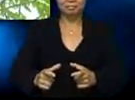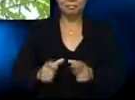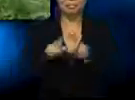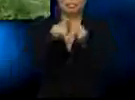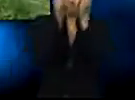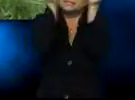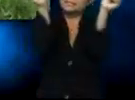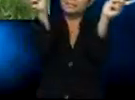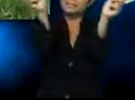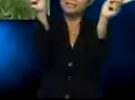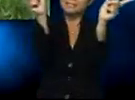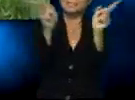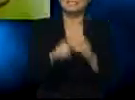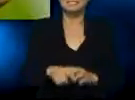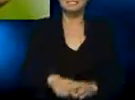branches,